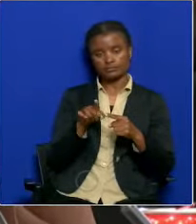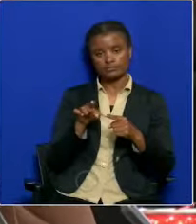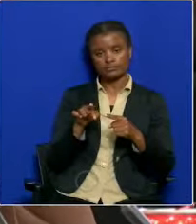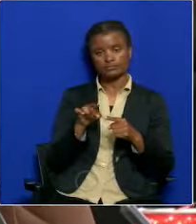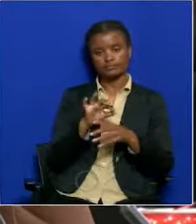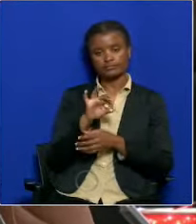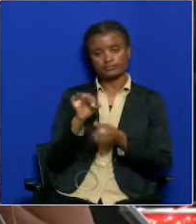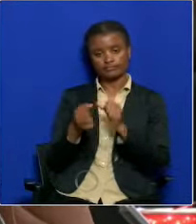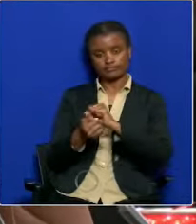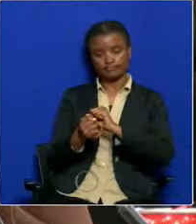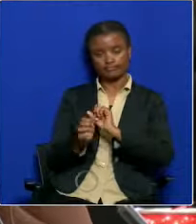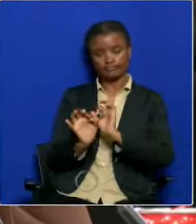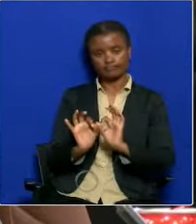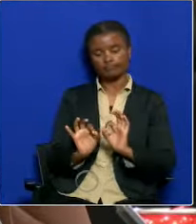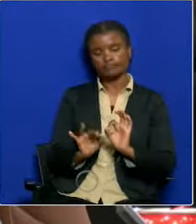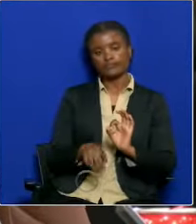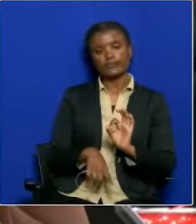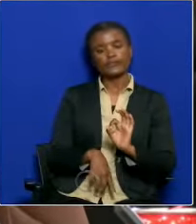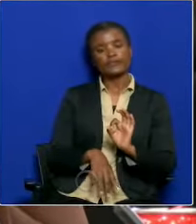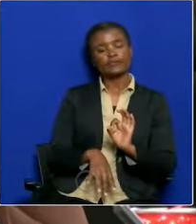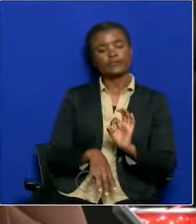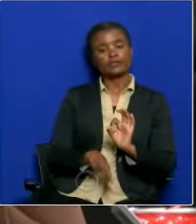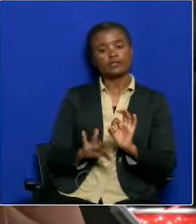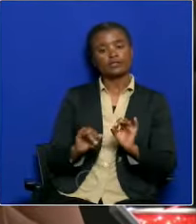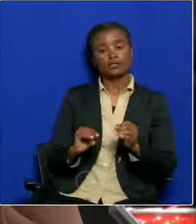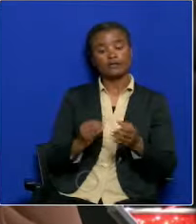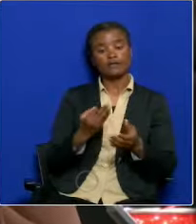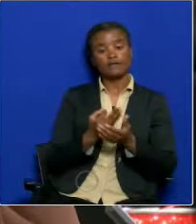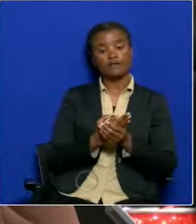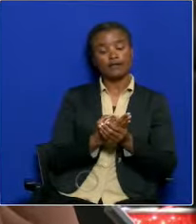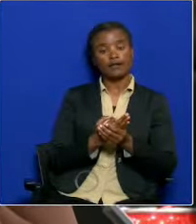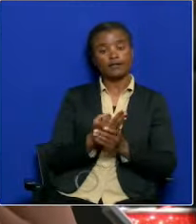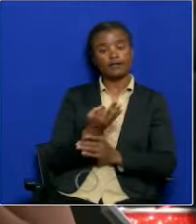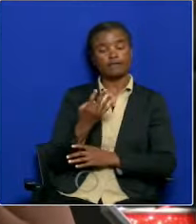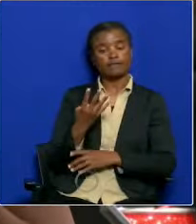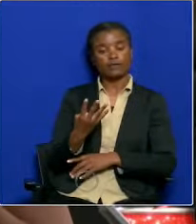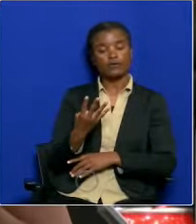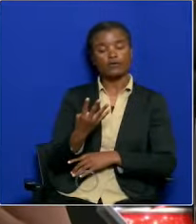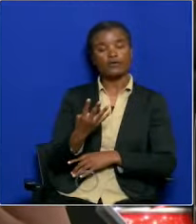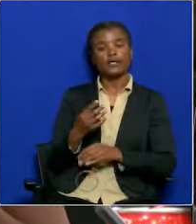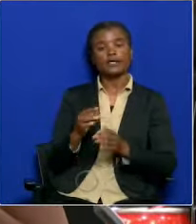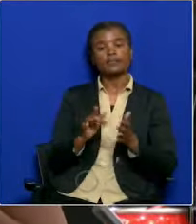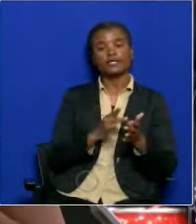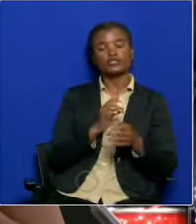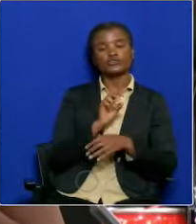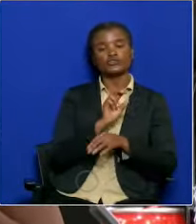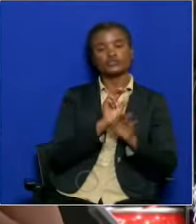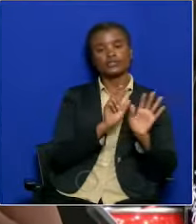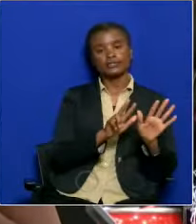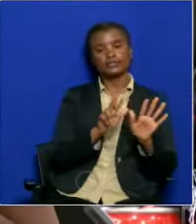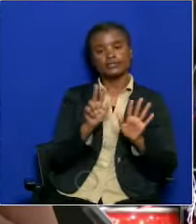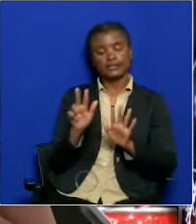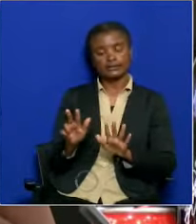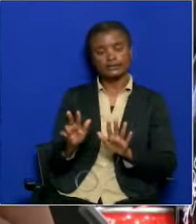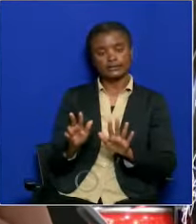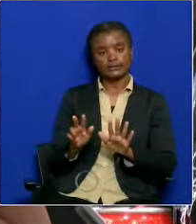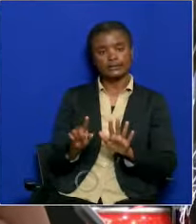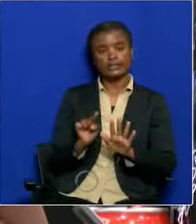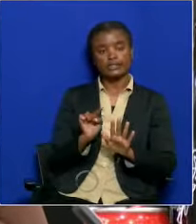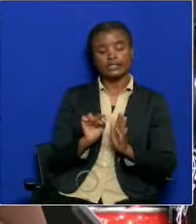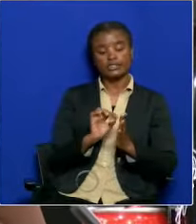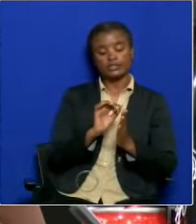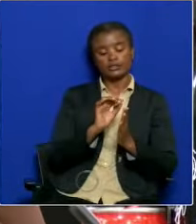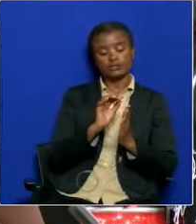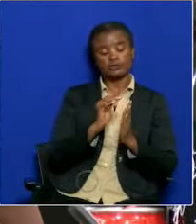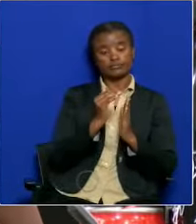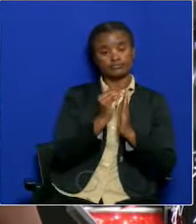to file 4, page 88, so that's where we have that schedule that gives you the